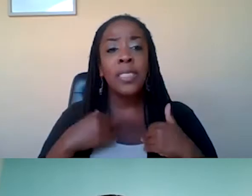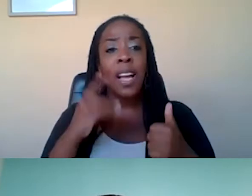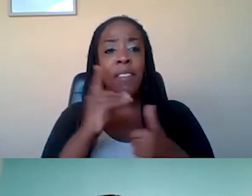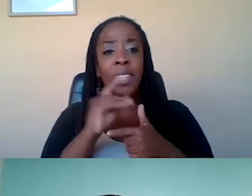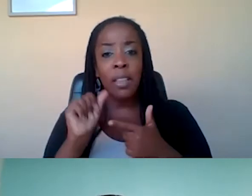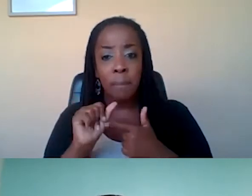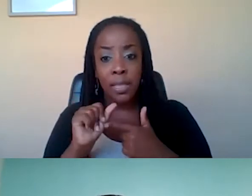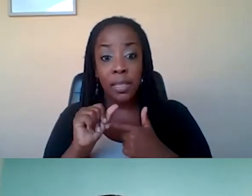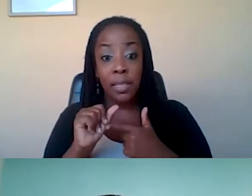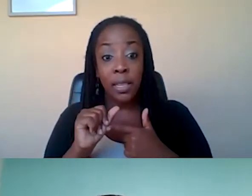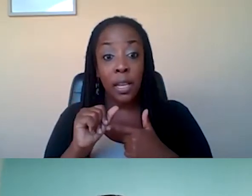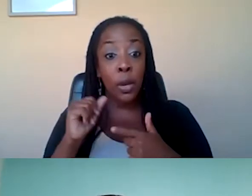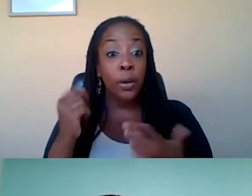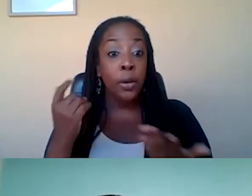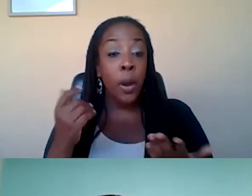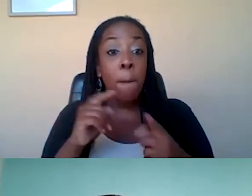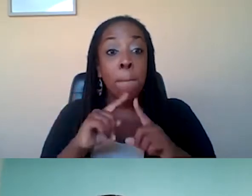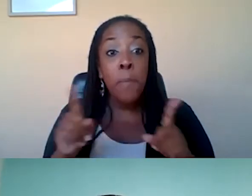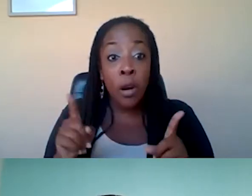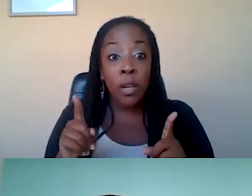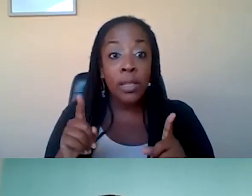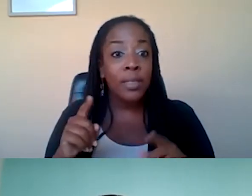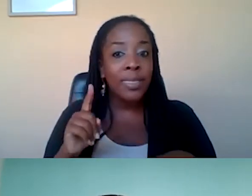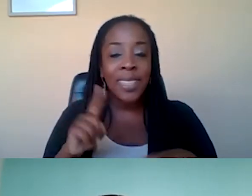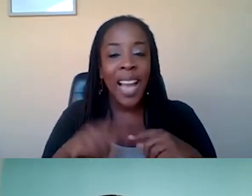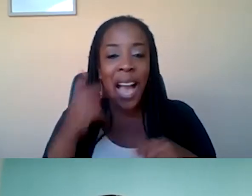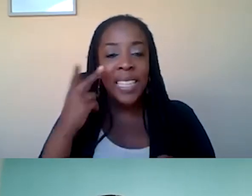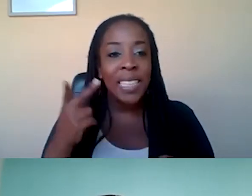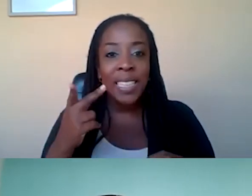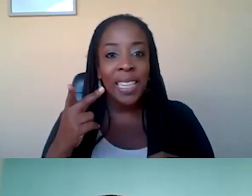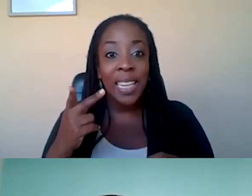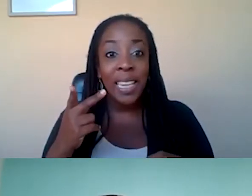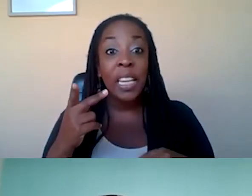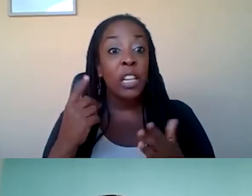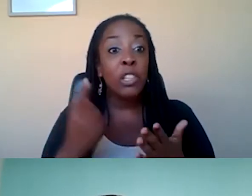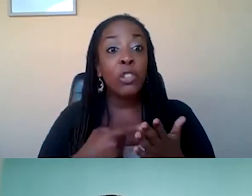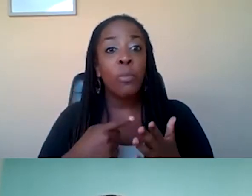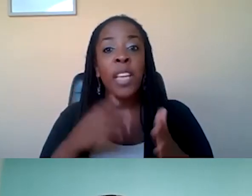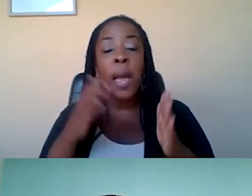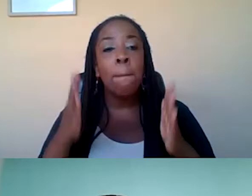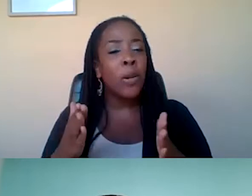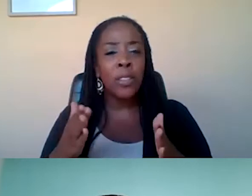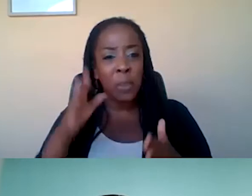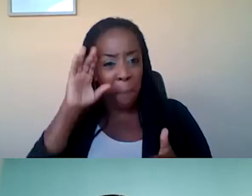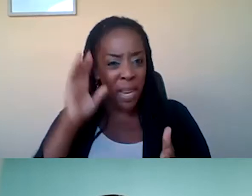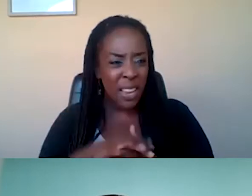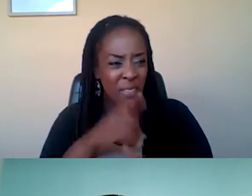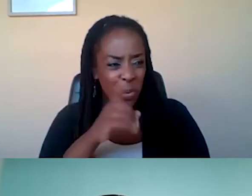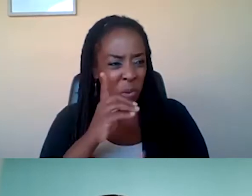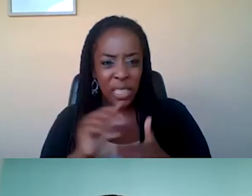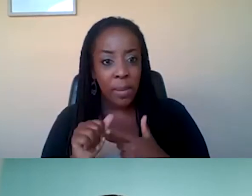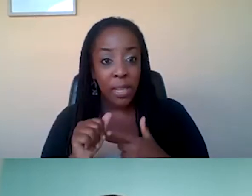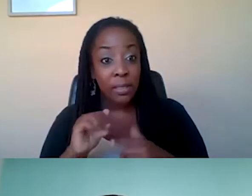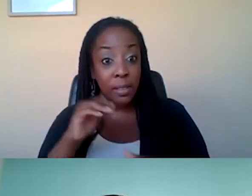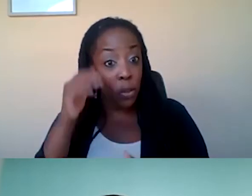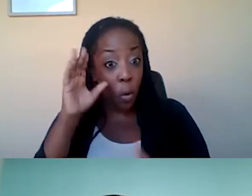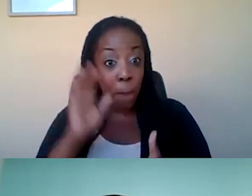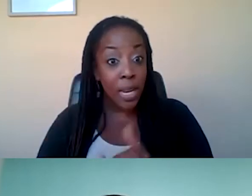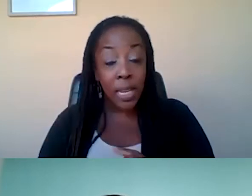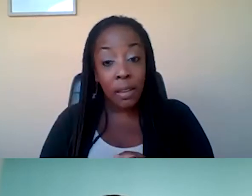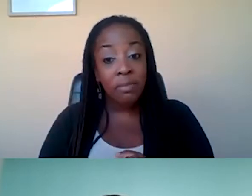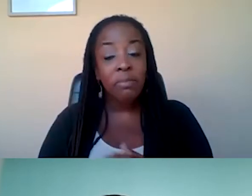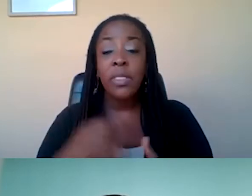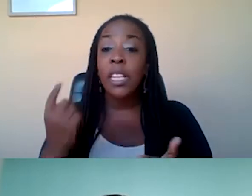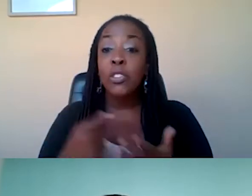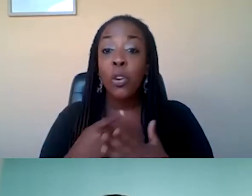is invisible, persons at times who do not believe that they really have a disability. Sometimes people are blind